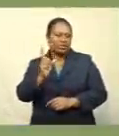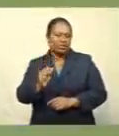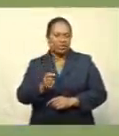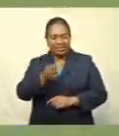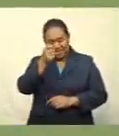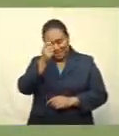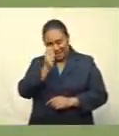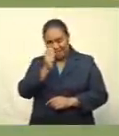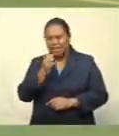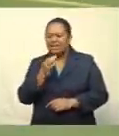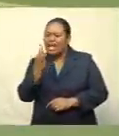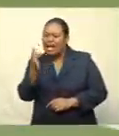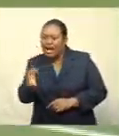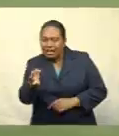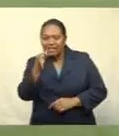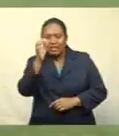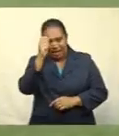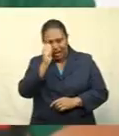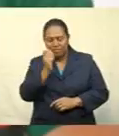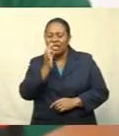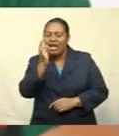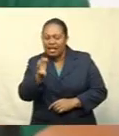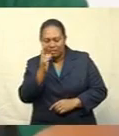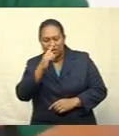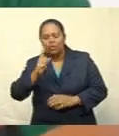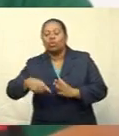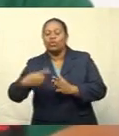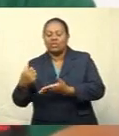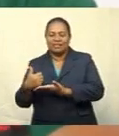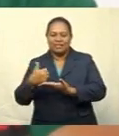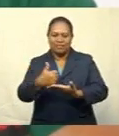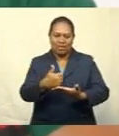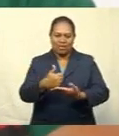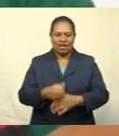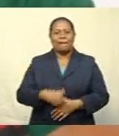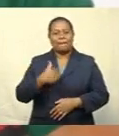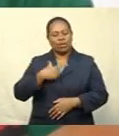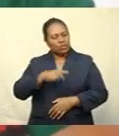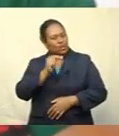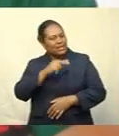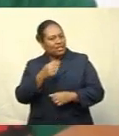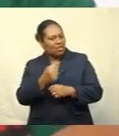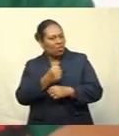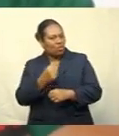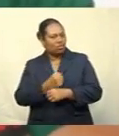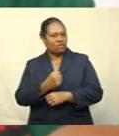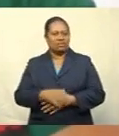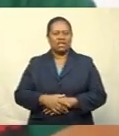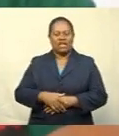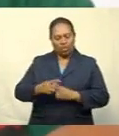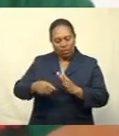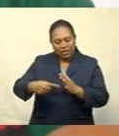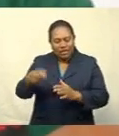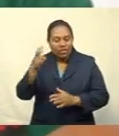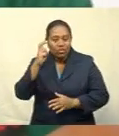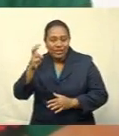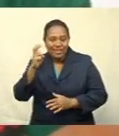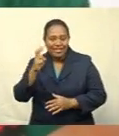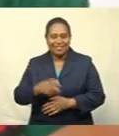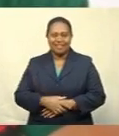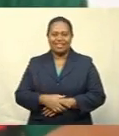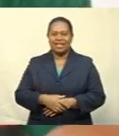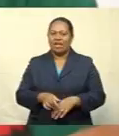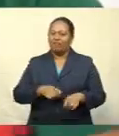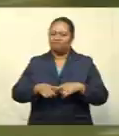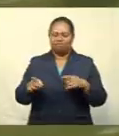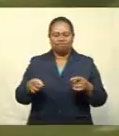ask people to make sure, keep supporting them, because we need the goal and we need them to keep training, especially playing